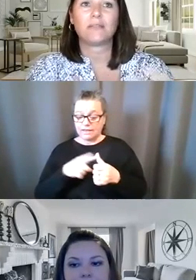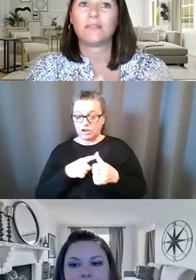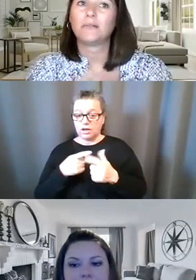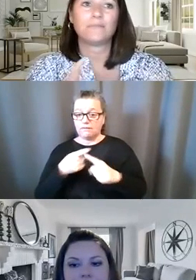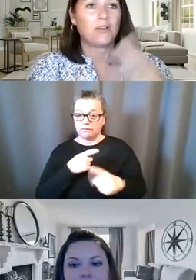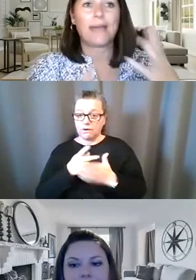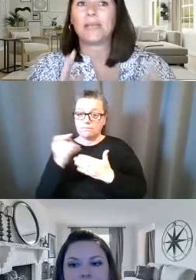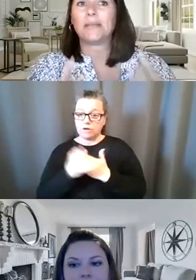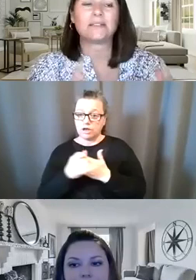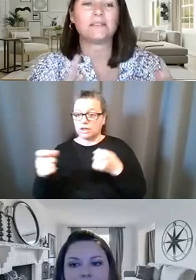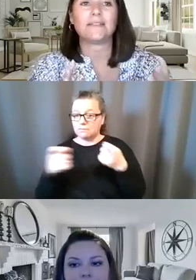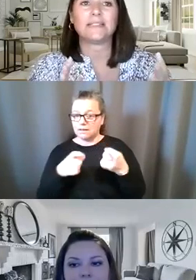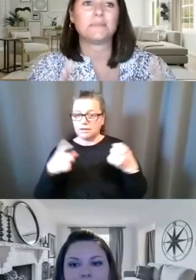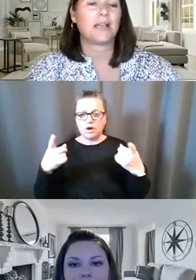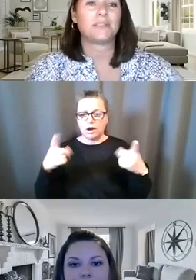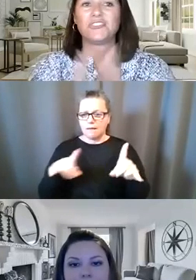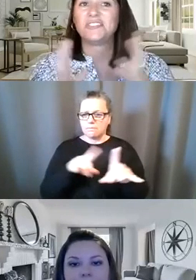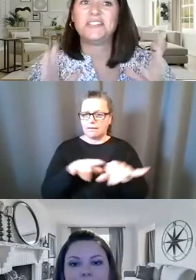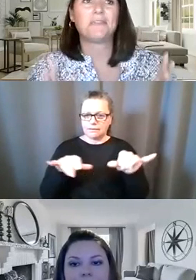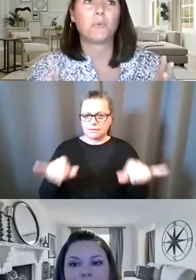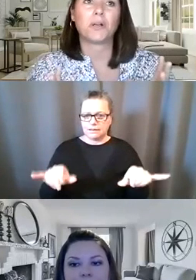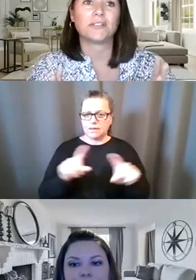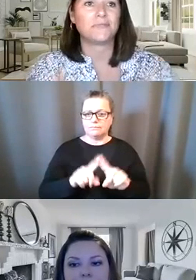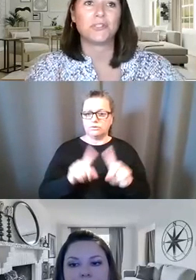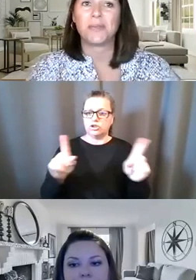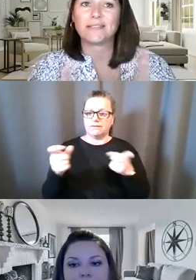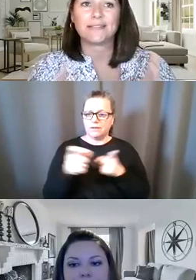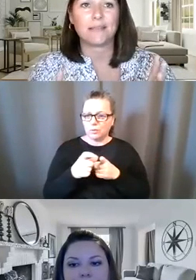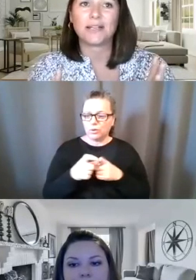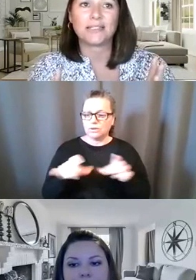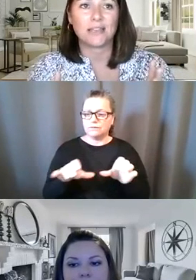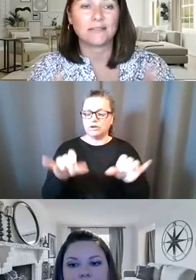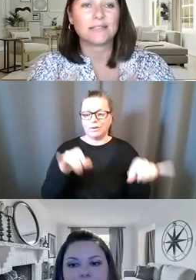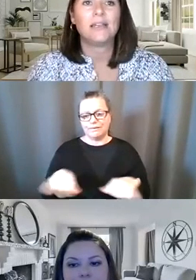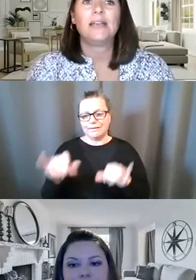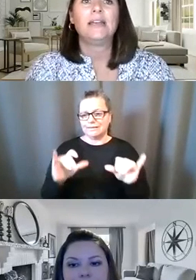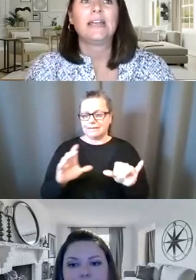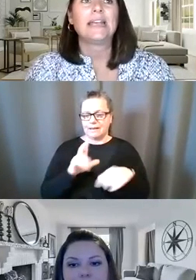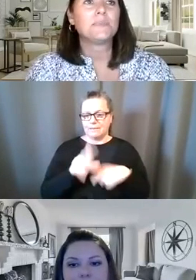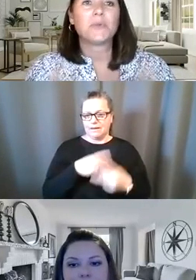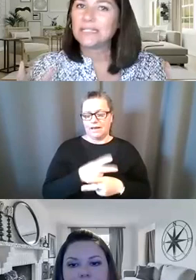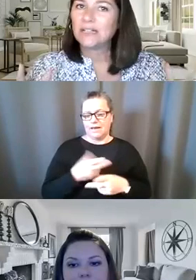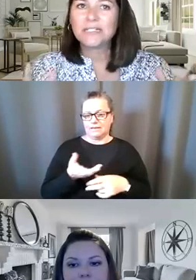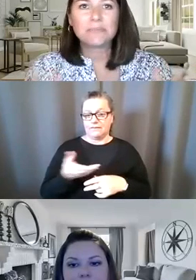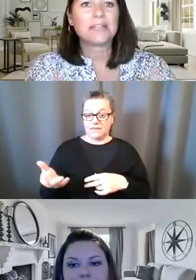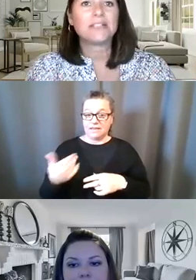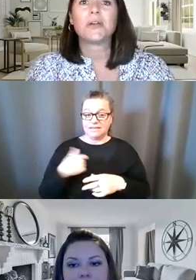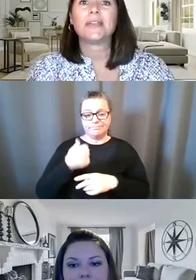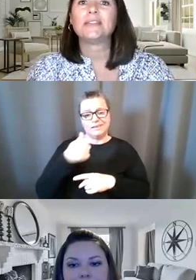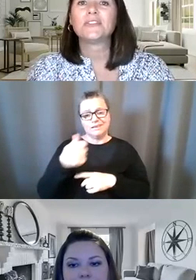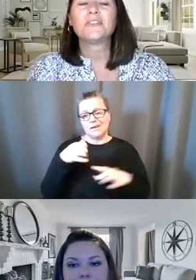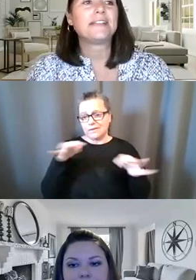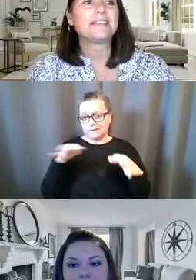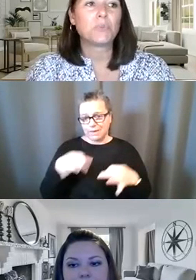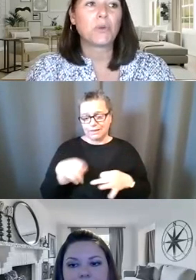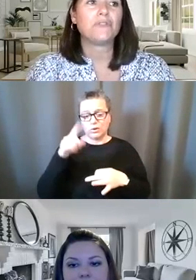management. They're happening basically at the same time. It's just different words for doing the same kinds of things. It's pretty self-explanatory.